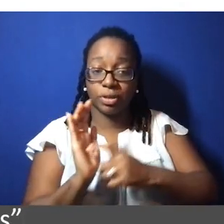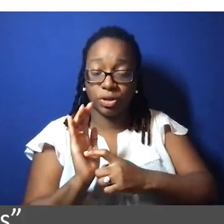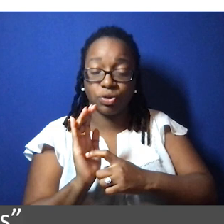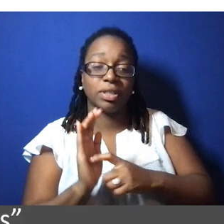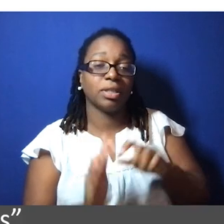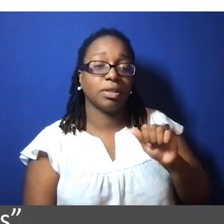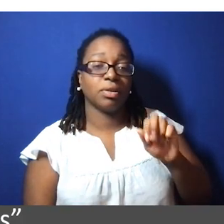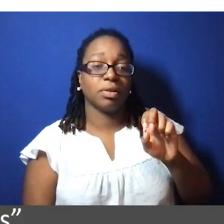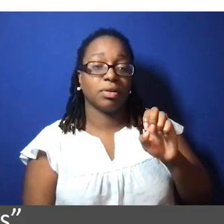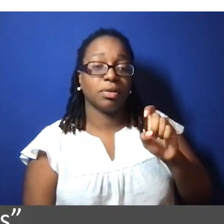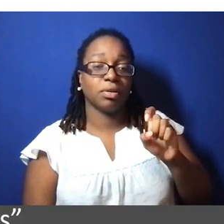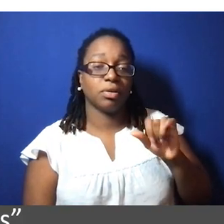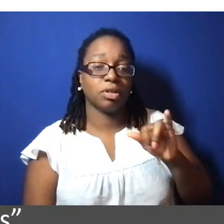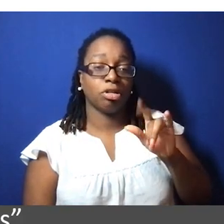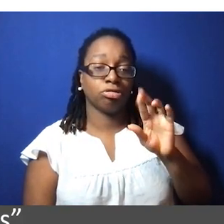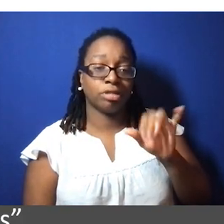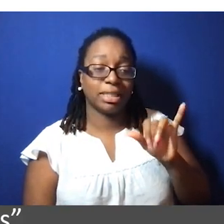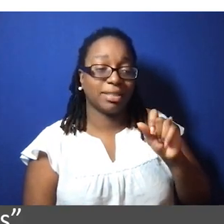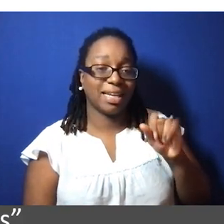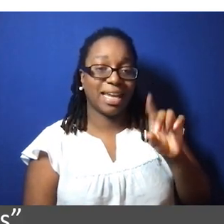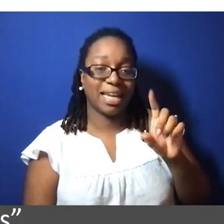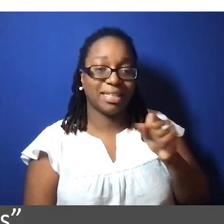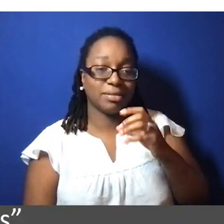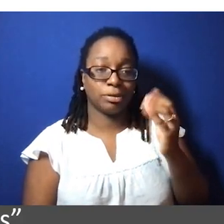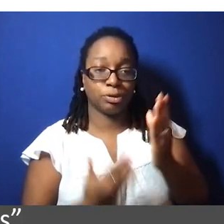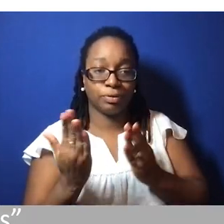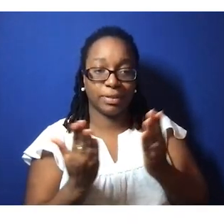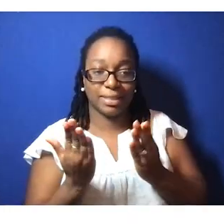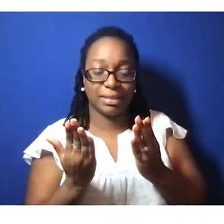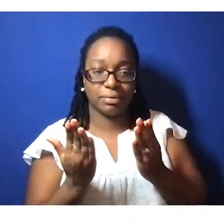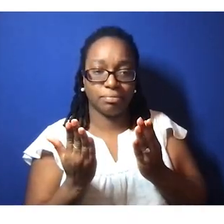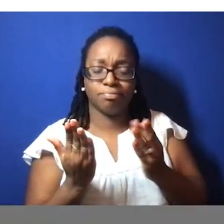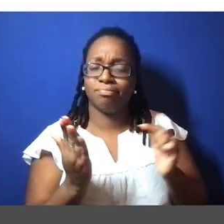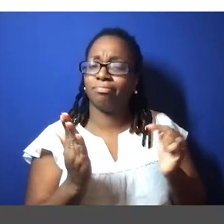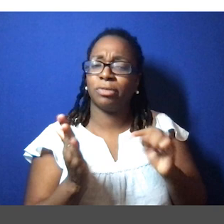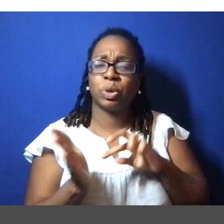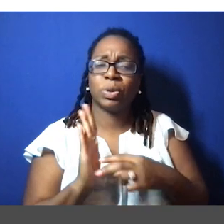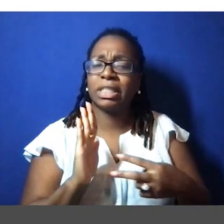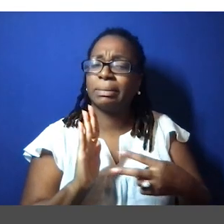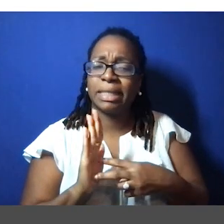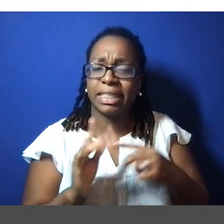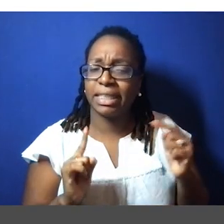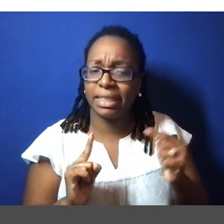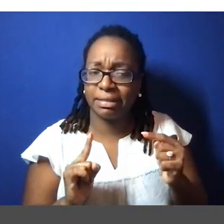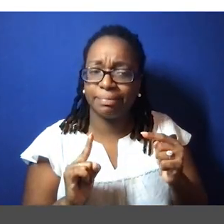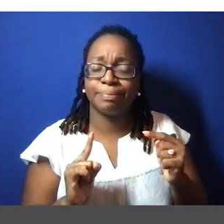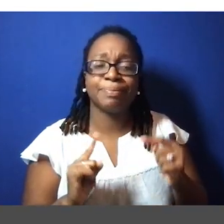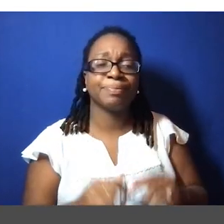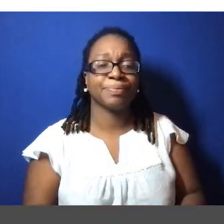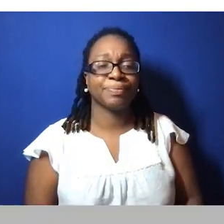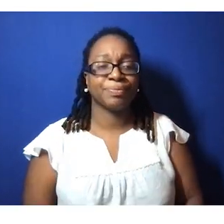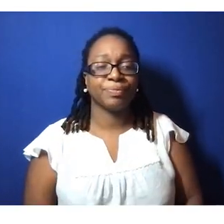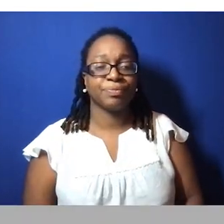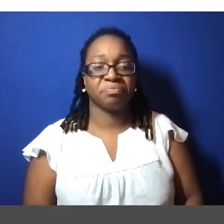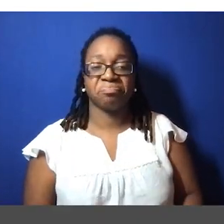emergency notifications is auxiliary aids and services. What are auxiliary aids and